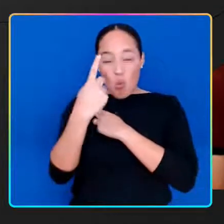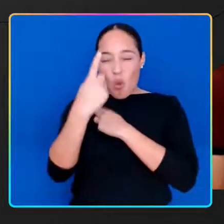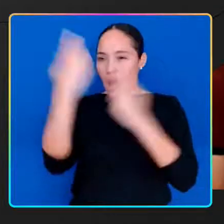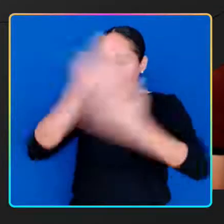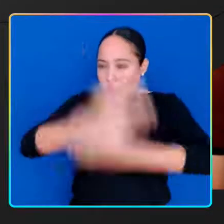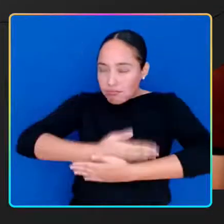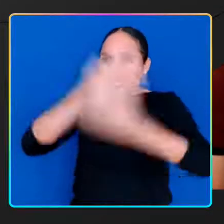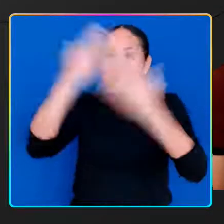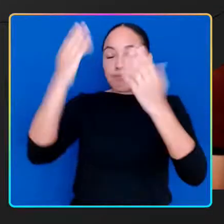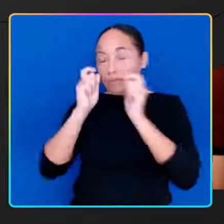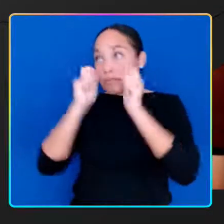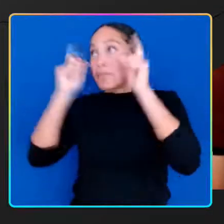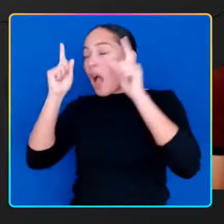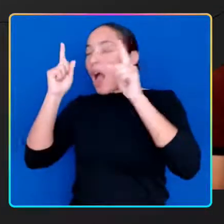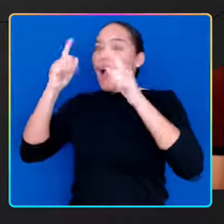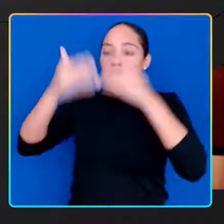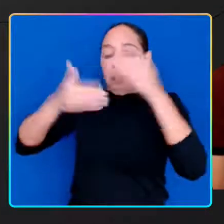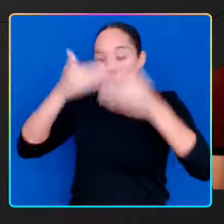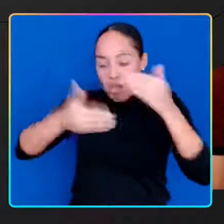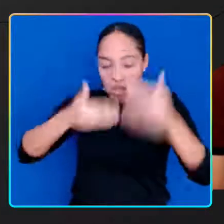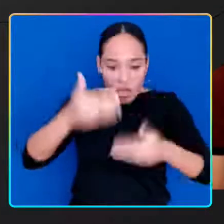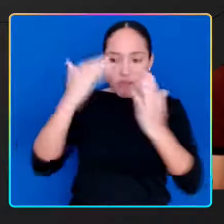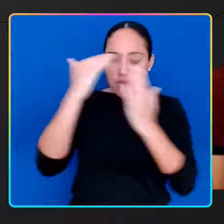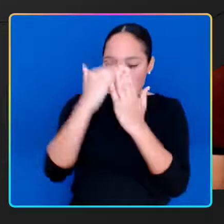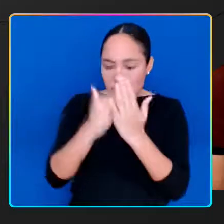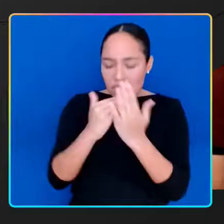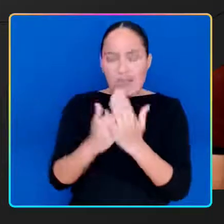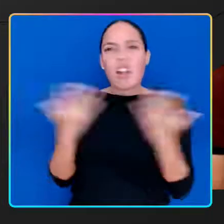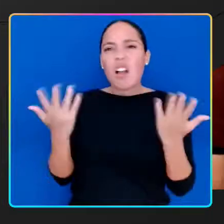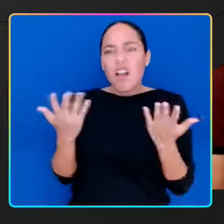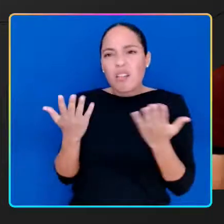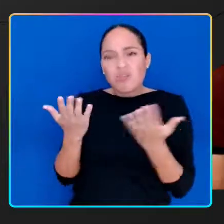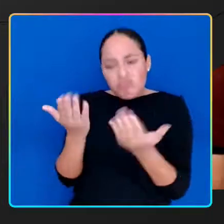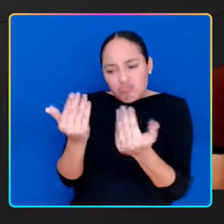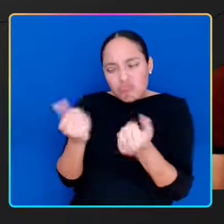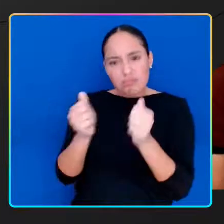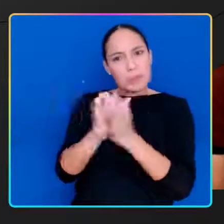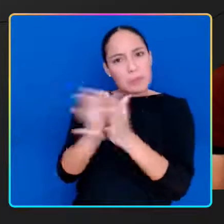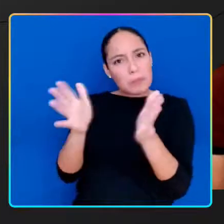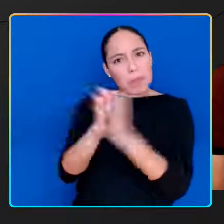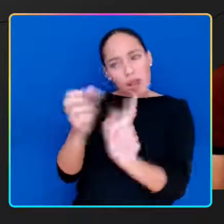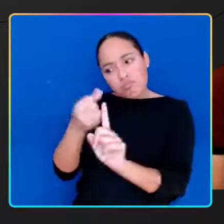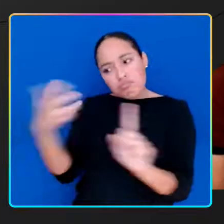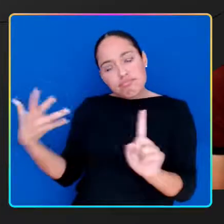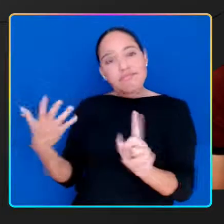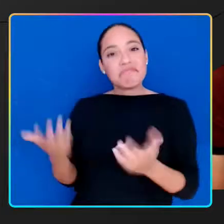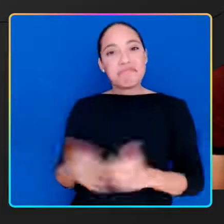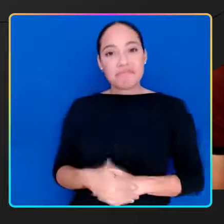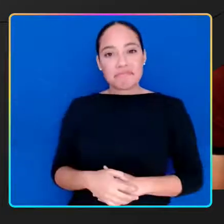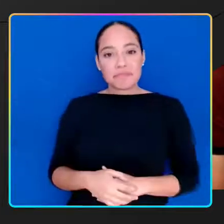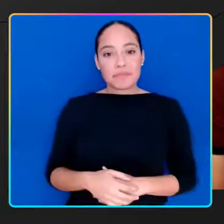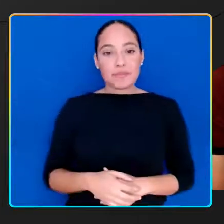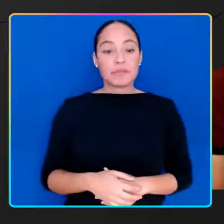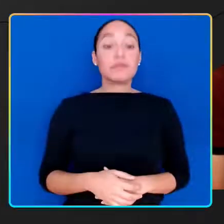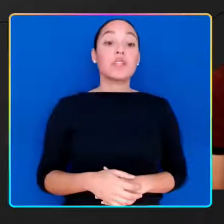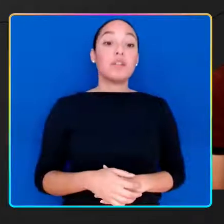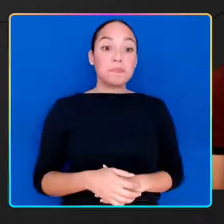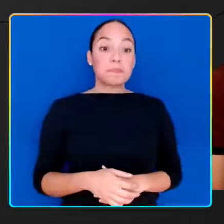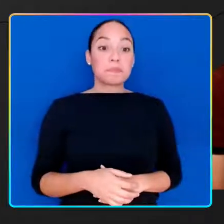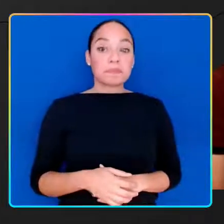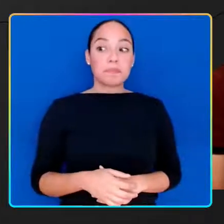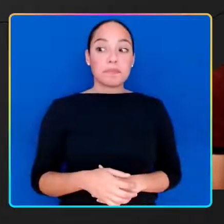innovation team set of skills look like? Yeah, we are lucky enough